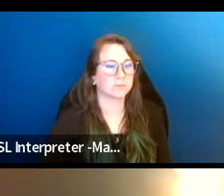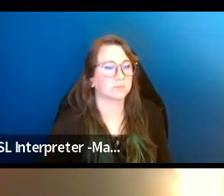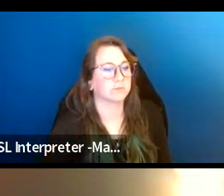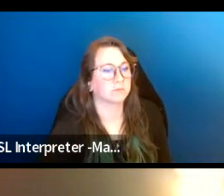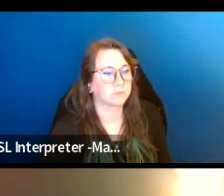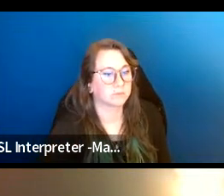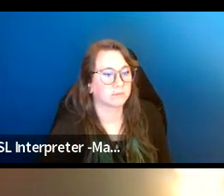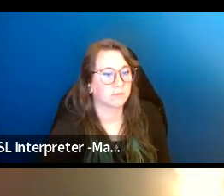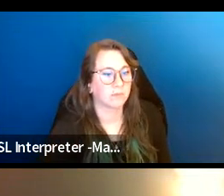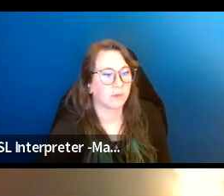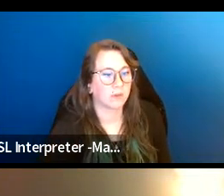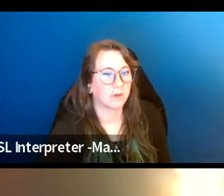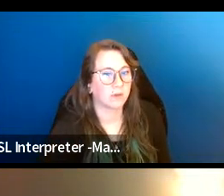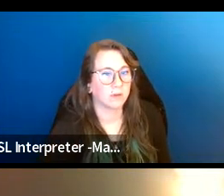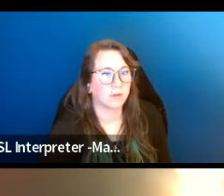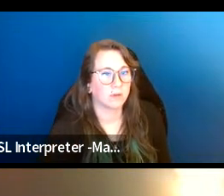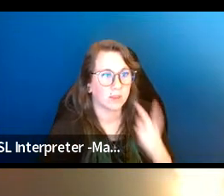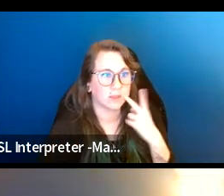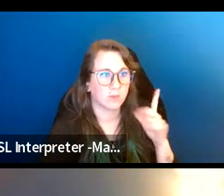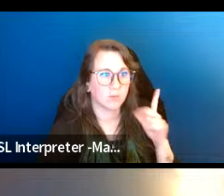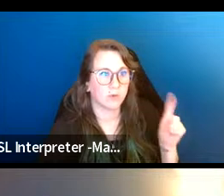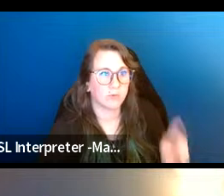You have a question?